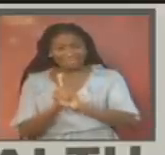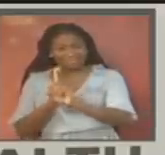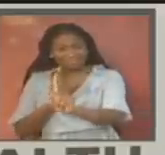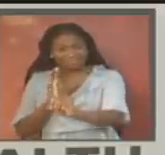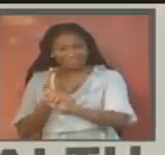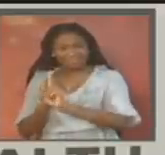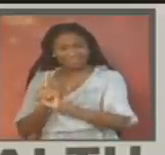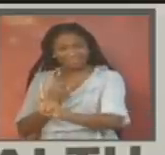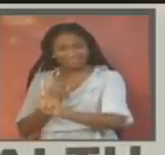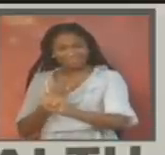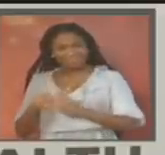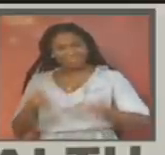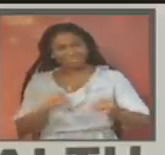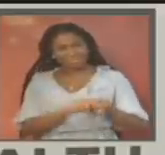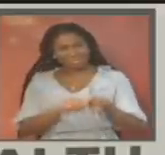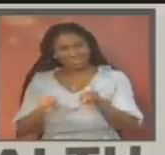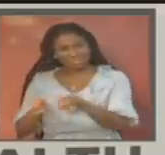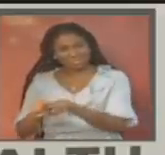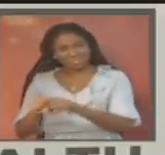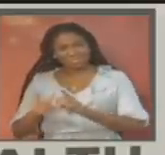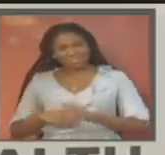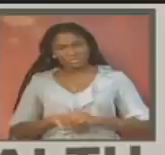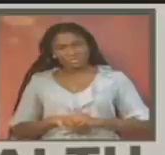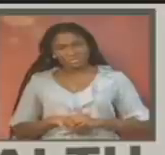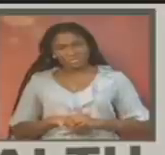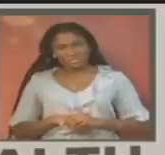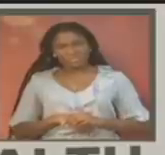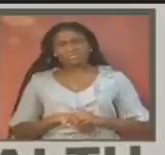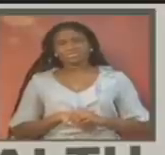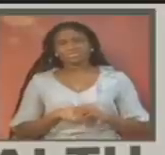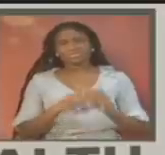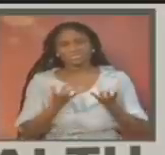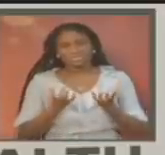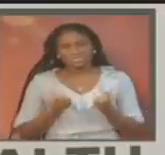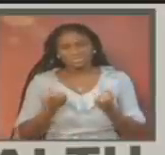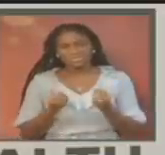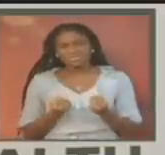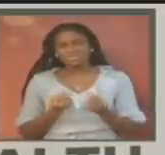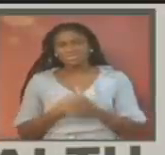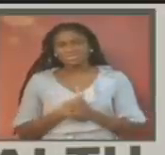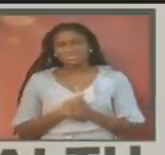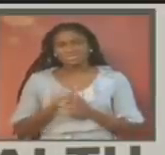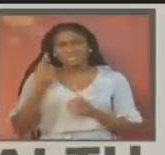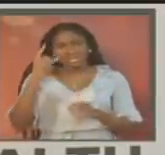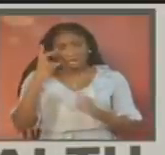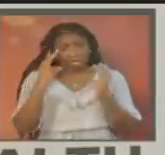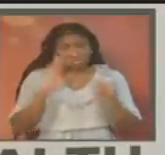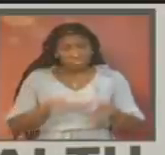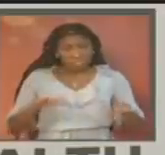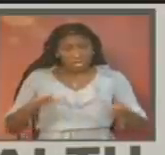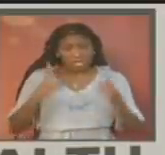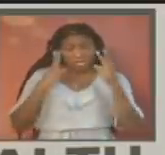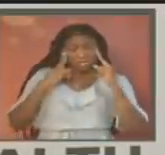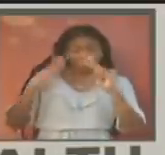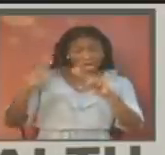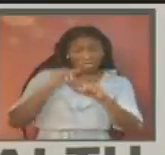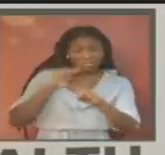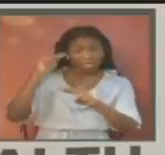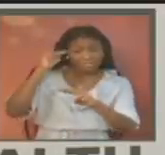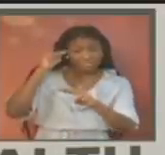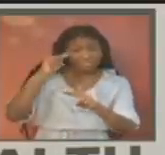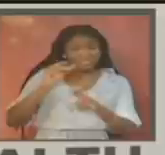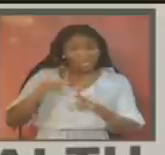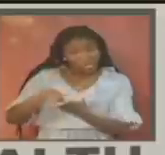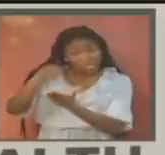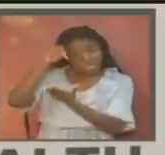In addition, show our children, so they usually just look at our cues also. They learn from us. So once we do it, they learn to do the